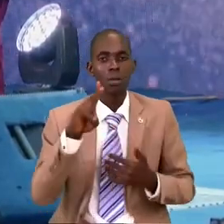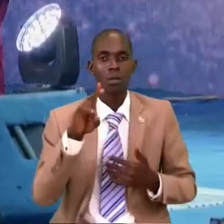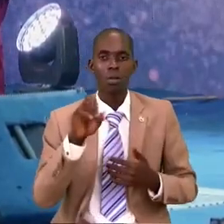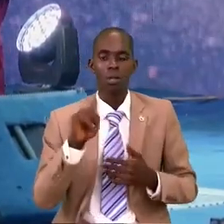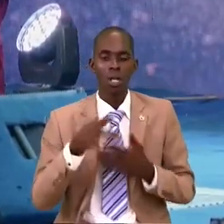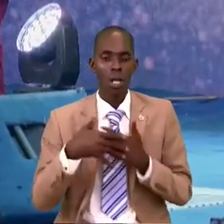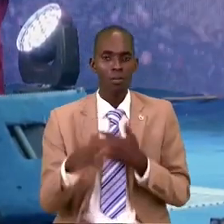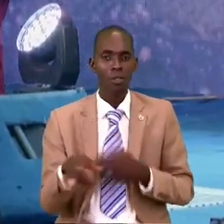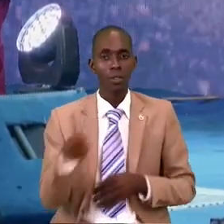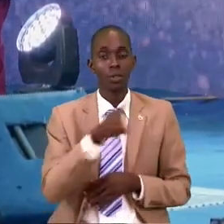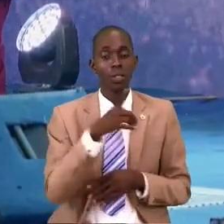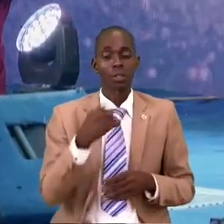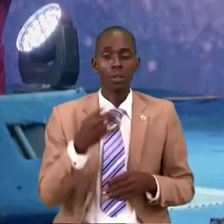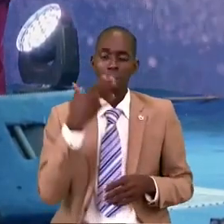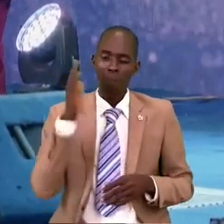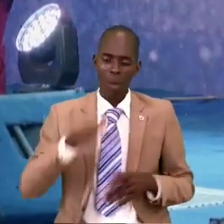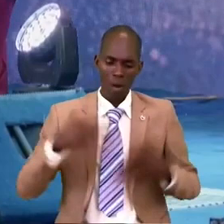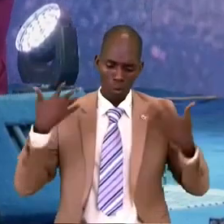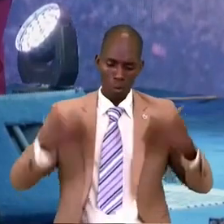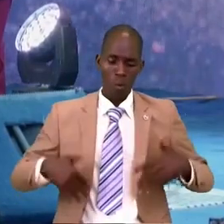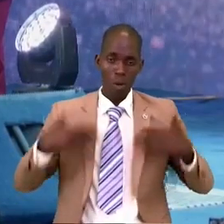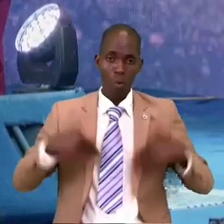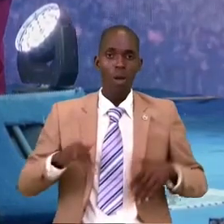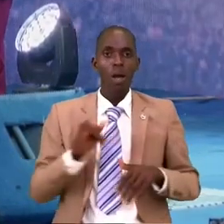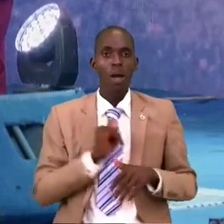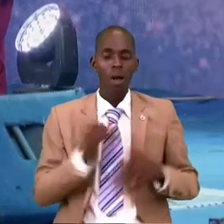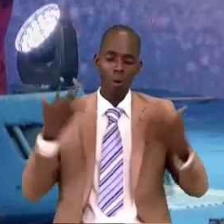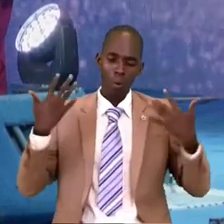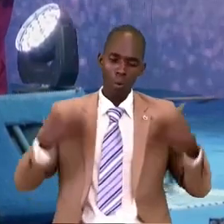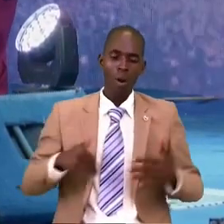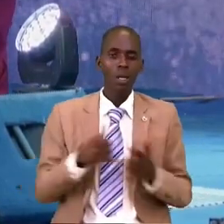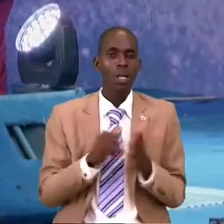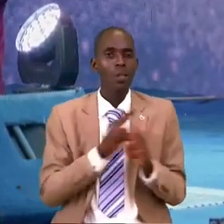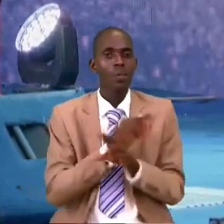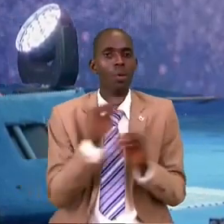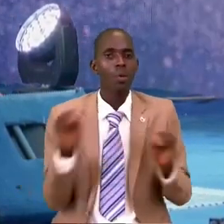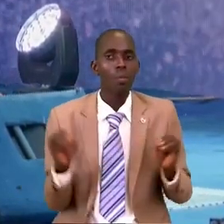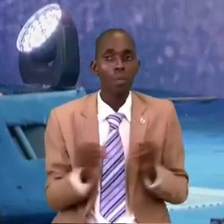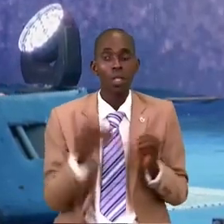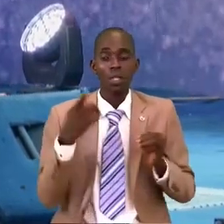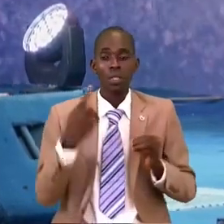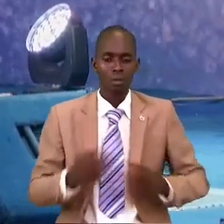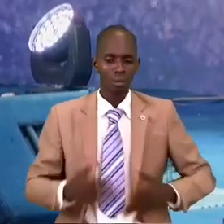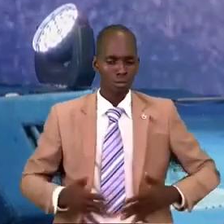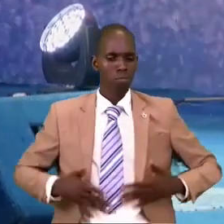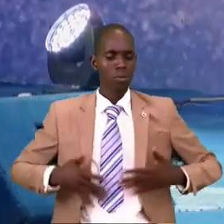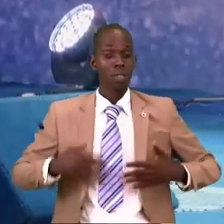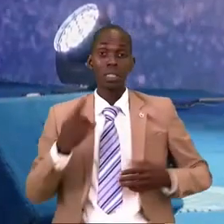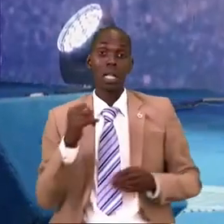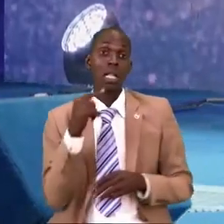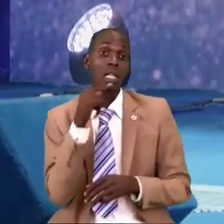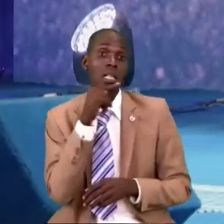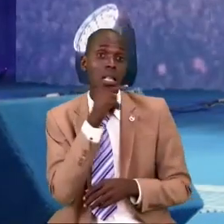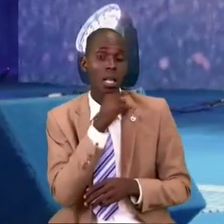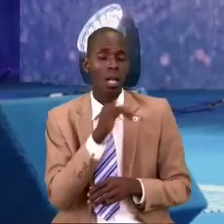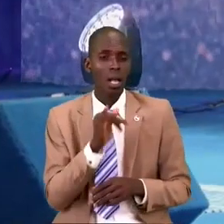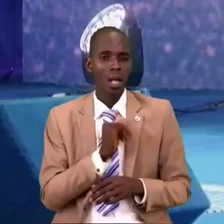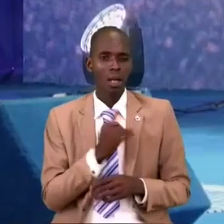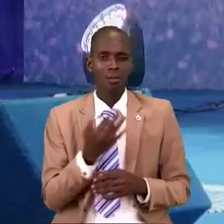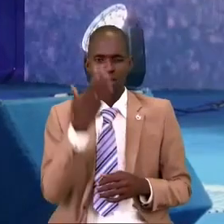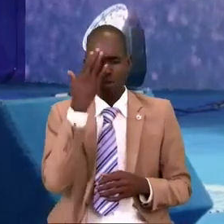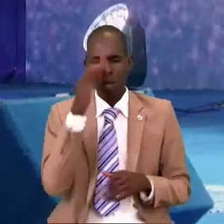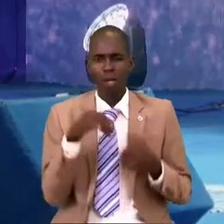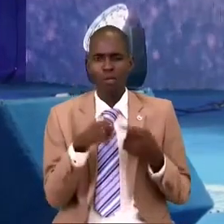tell, the evil I used to do, I do them no more. That is the